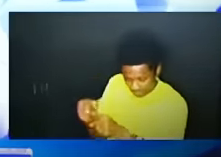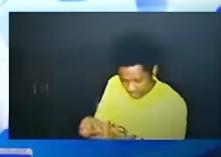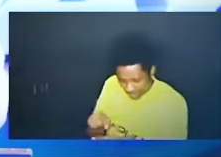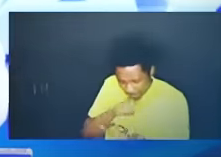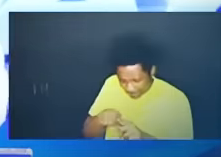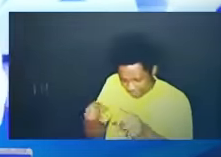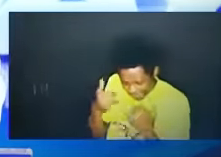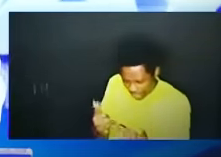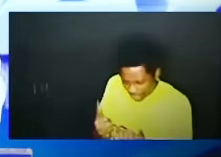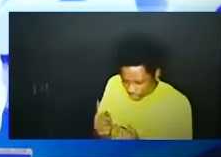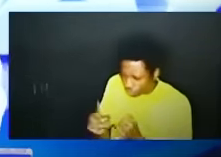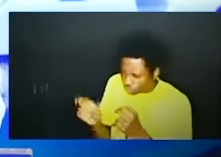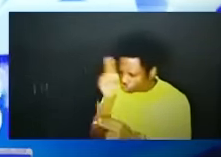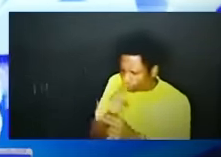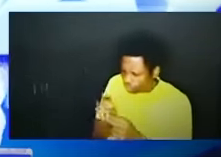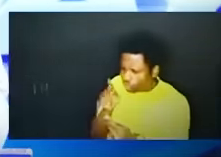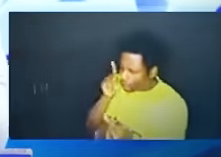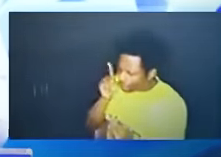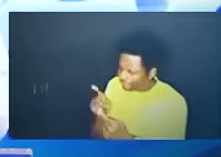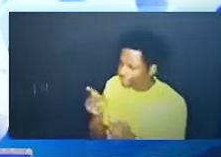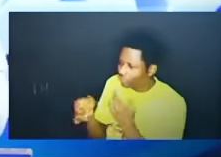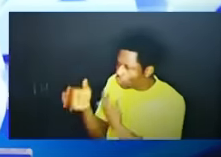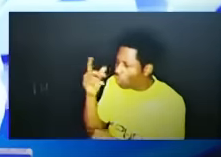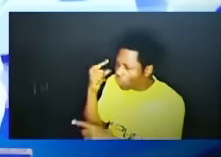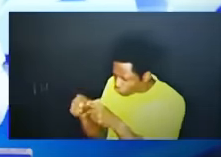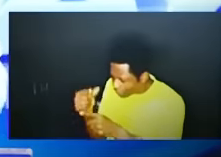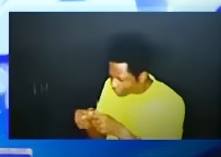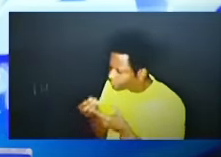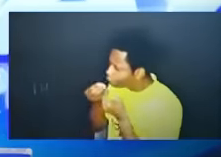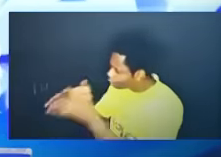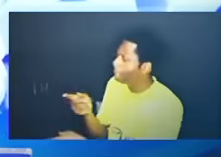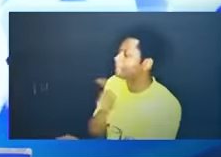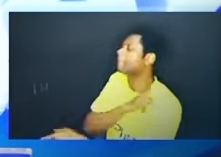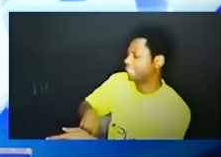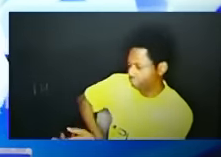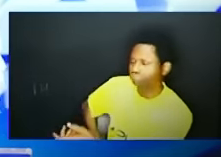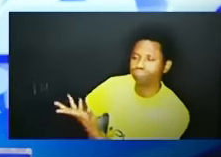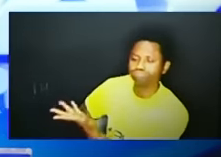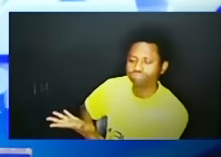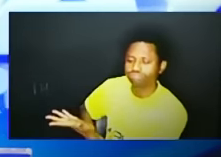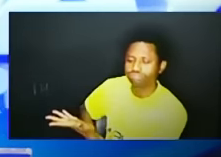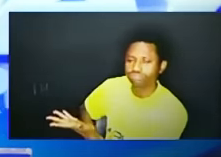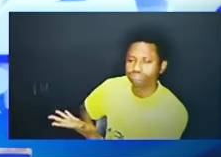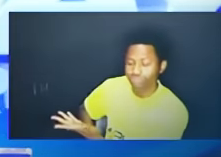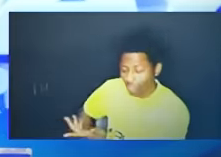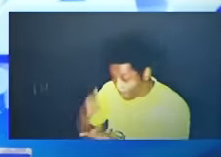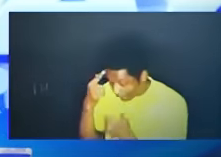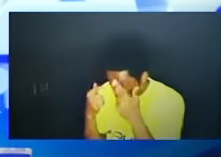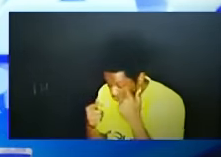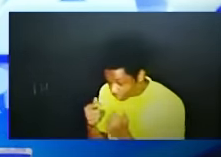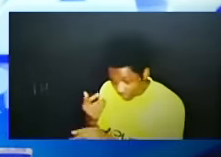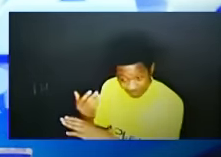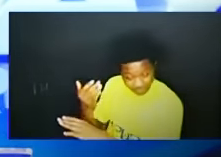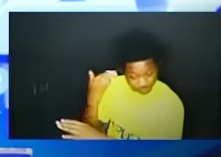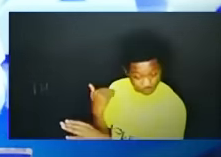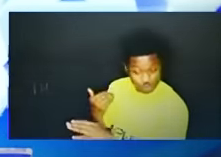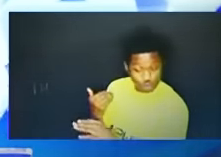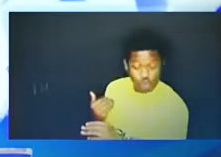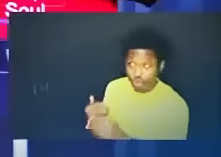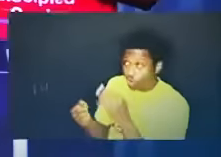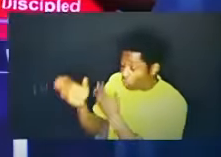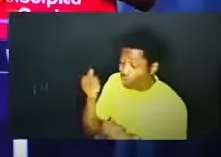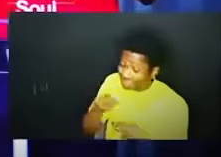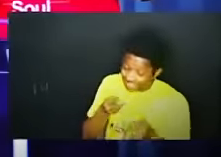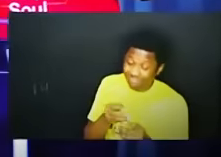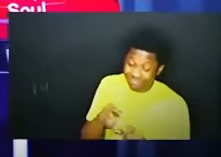to speak to Pharaoh. This time, he used the same words. Hey, Moses, or Chiremunu, unse, or kansemu, nyamedi manu, ankasa,